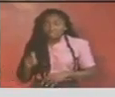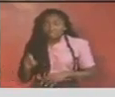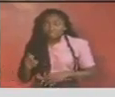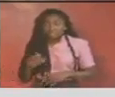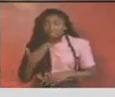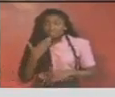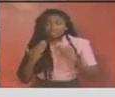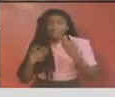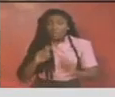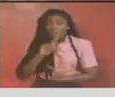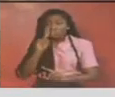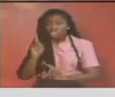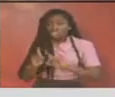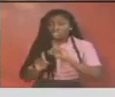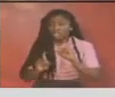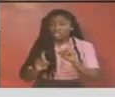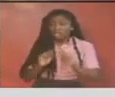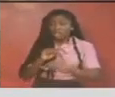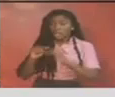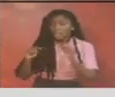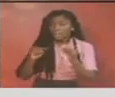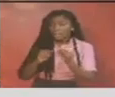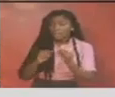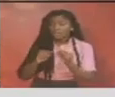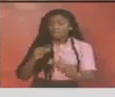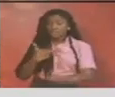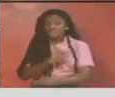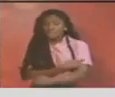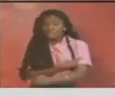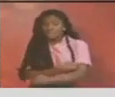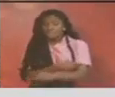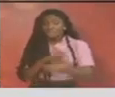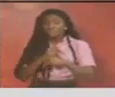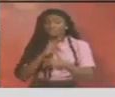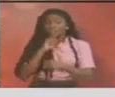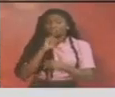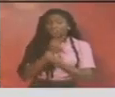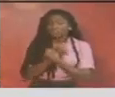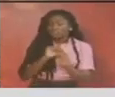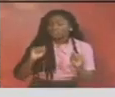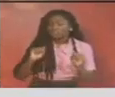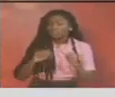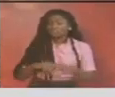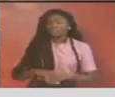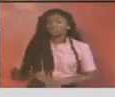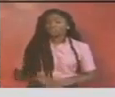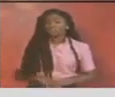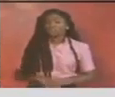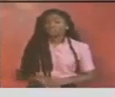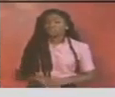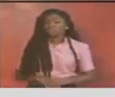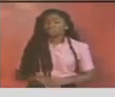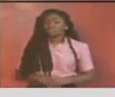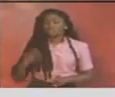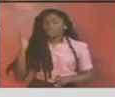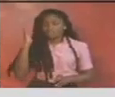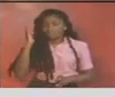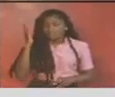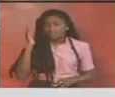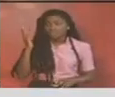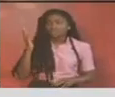about vaccine safety or vaccine use that CARPHA can answer within its remit, we would issue